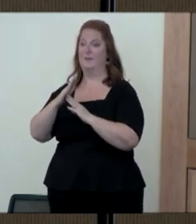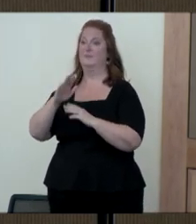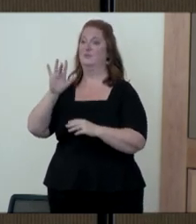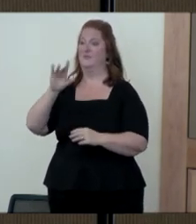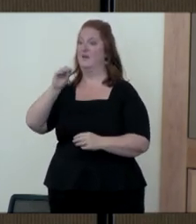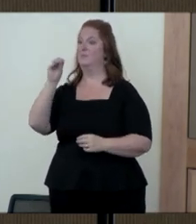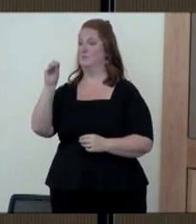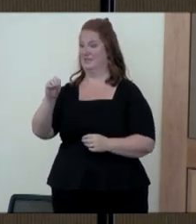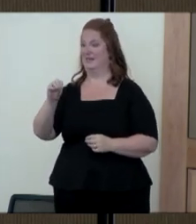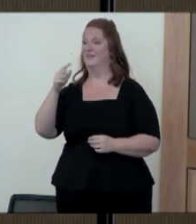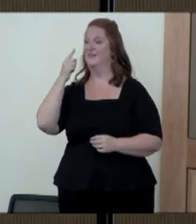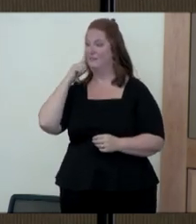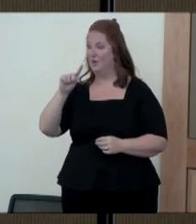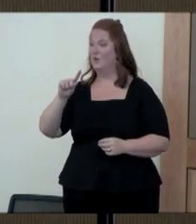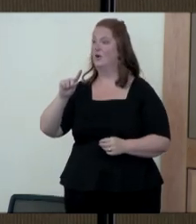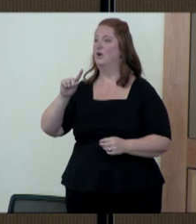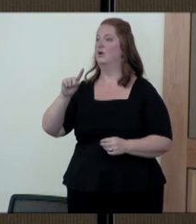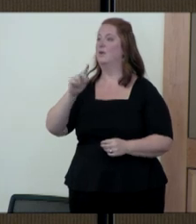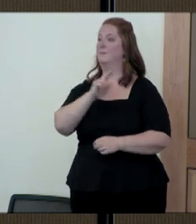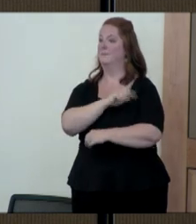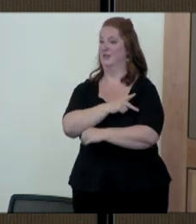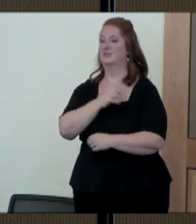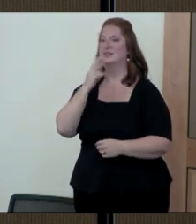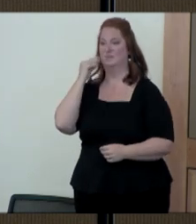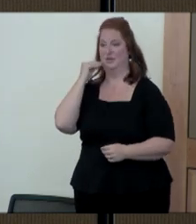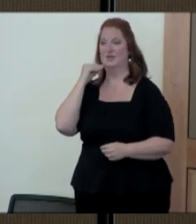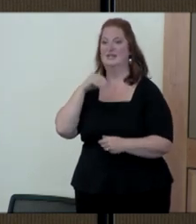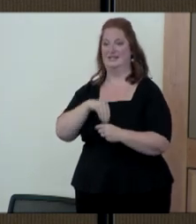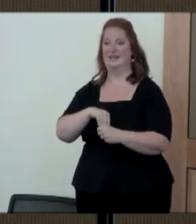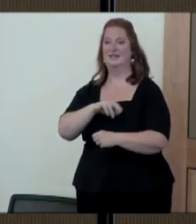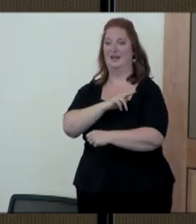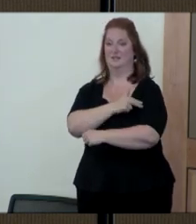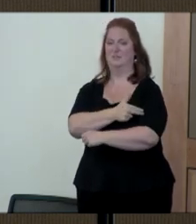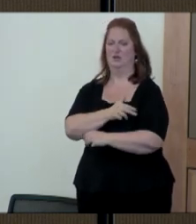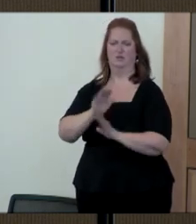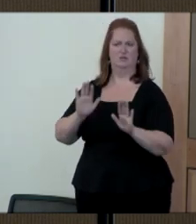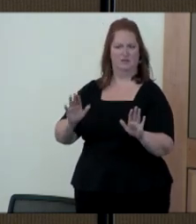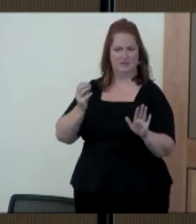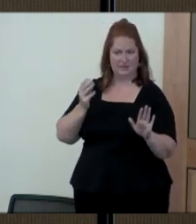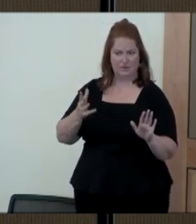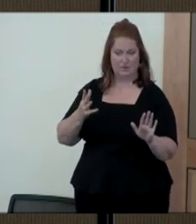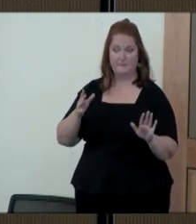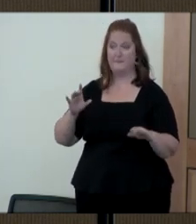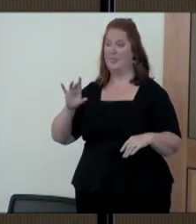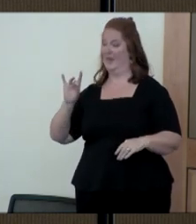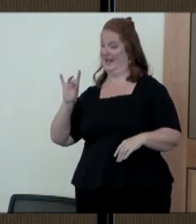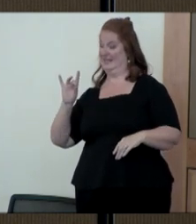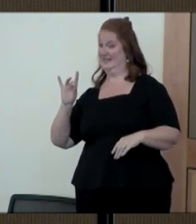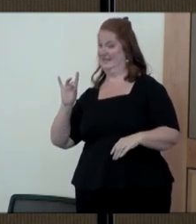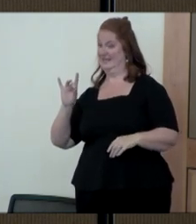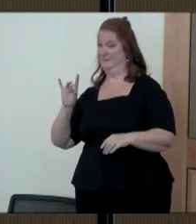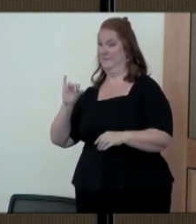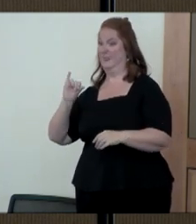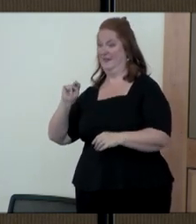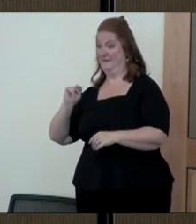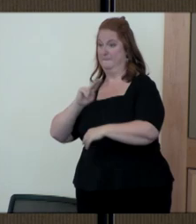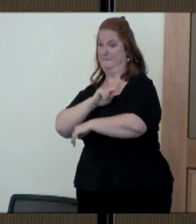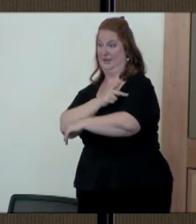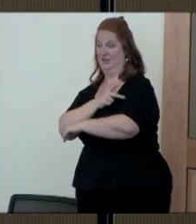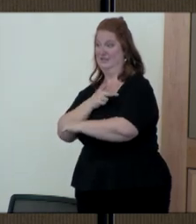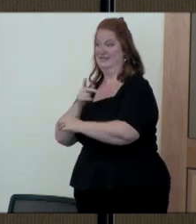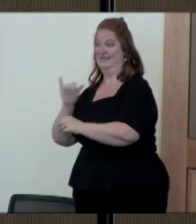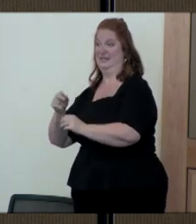nationally for patient experience among hospitals. By the way, 8 of our inpatient units are among the